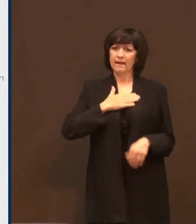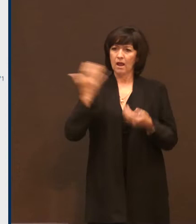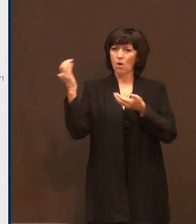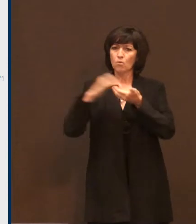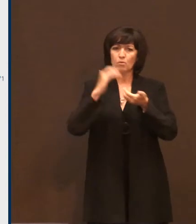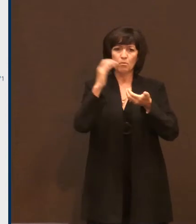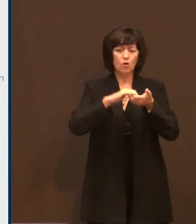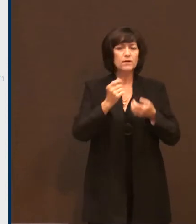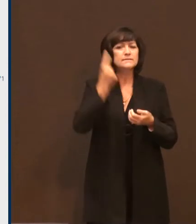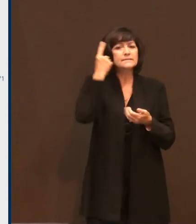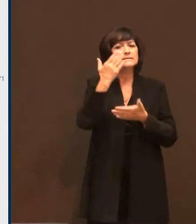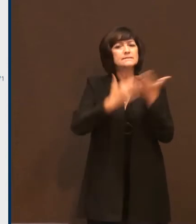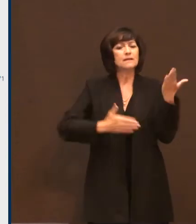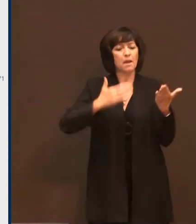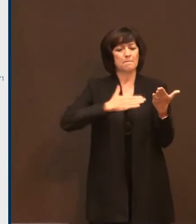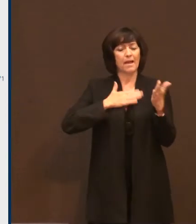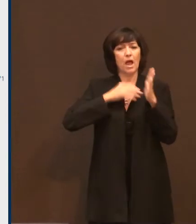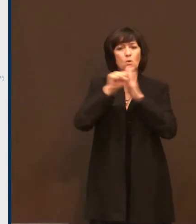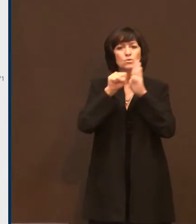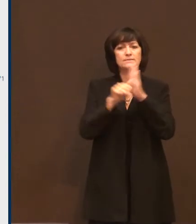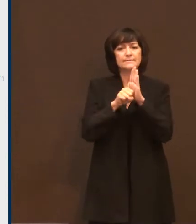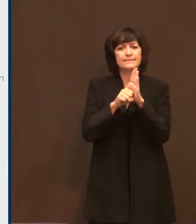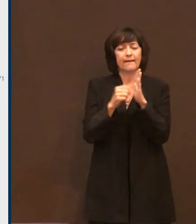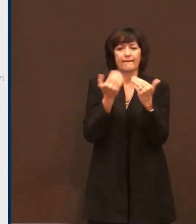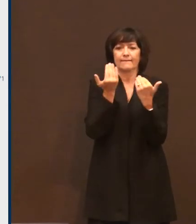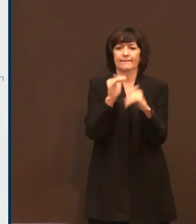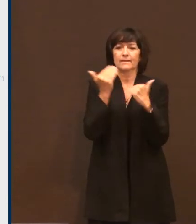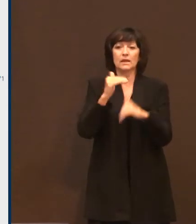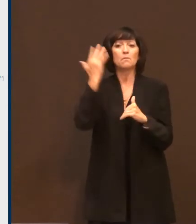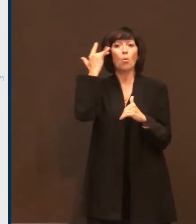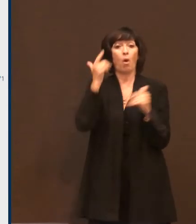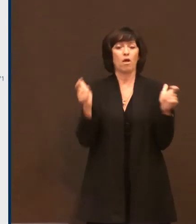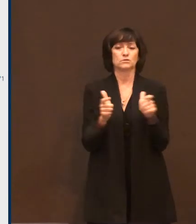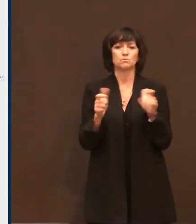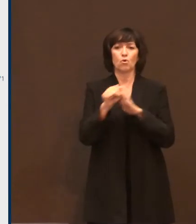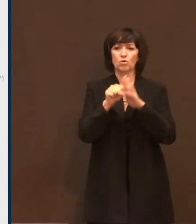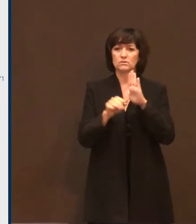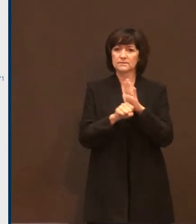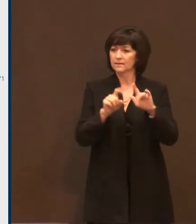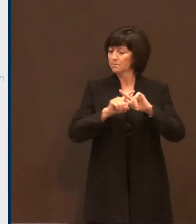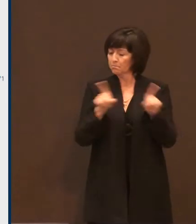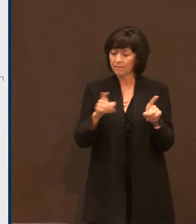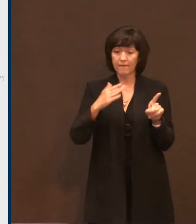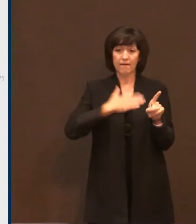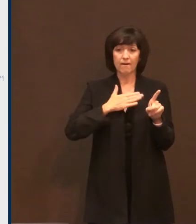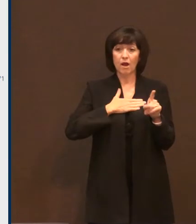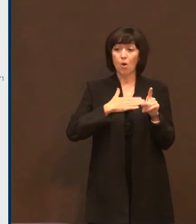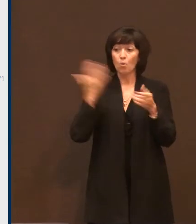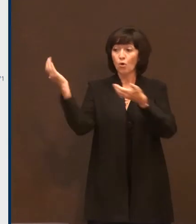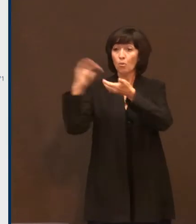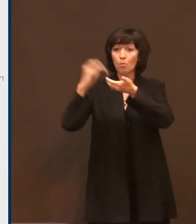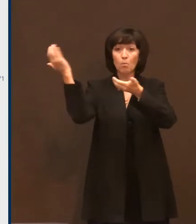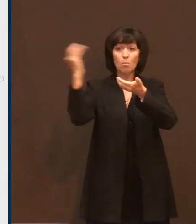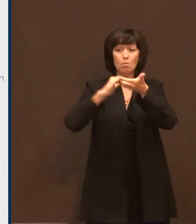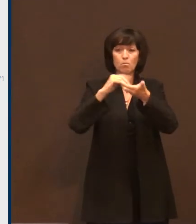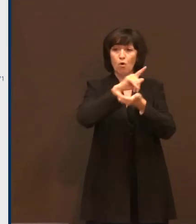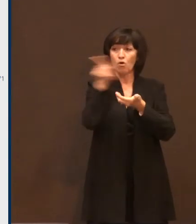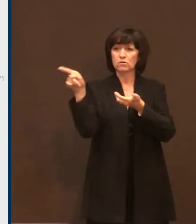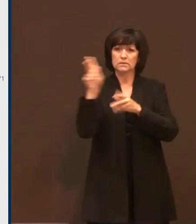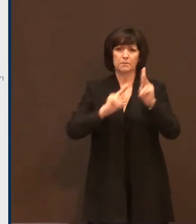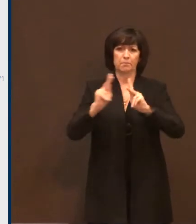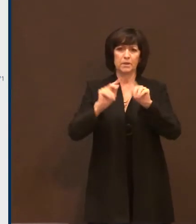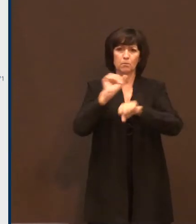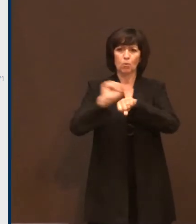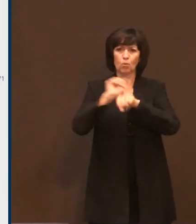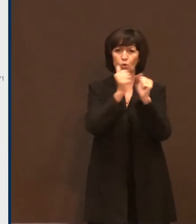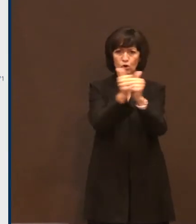limitations sometimes of what we could do and how quickly we could do it, and when it's partners like that step up to the table and build those relationships, that we're able to